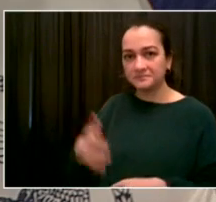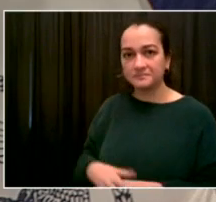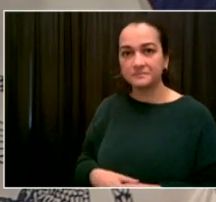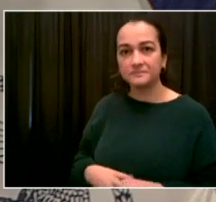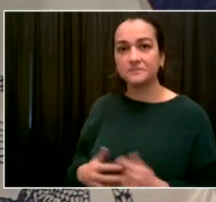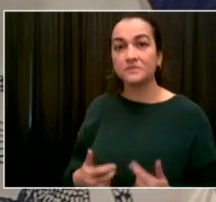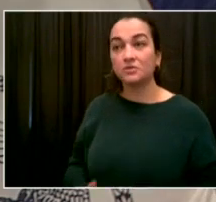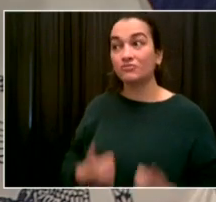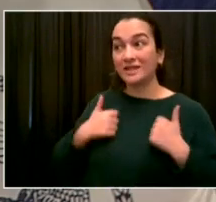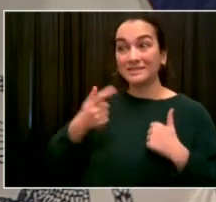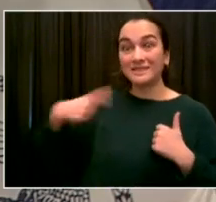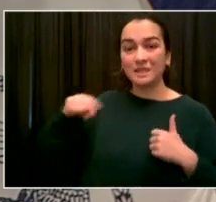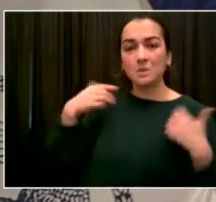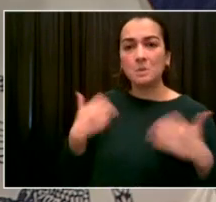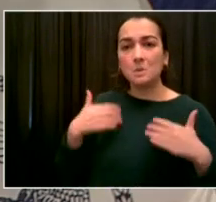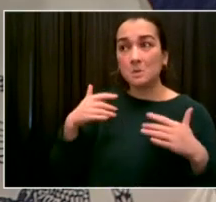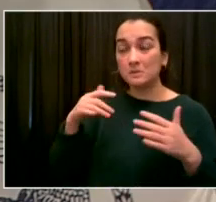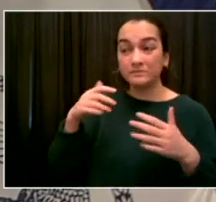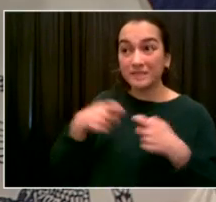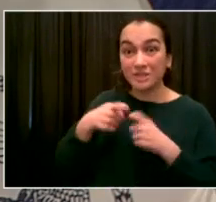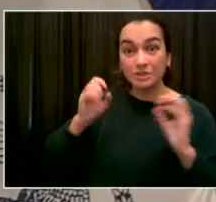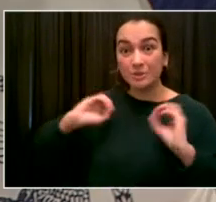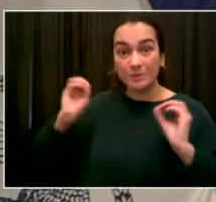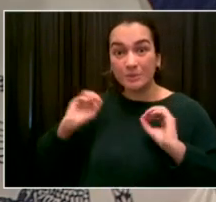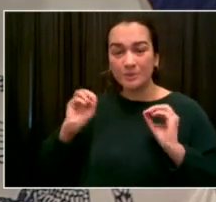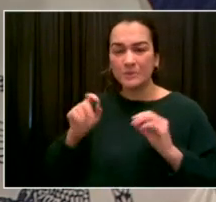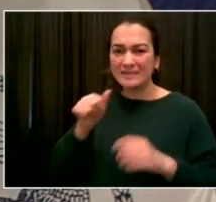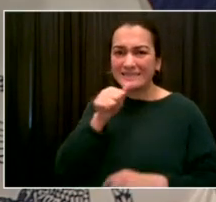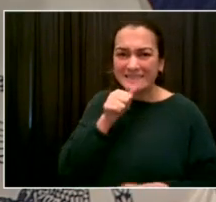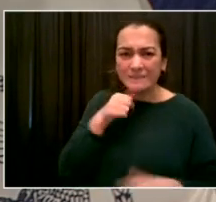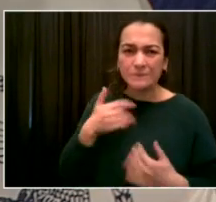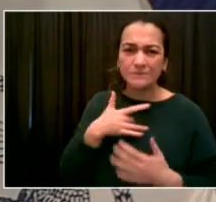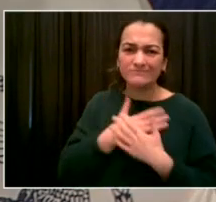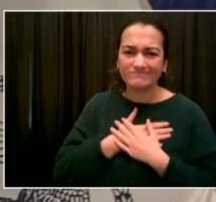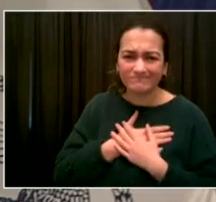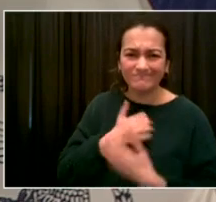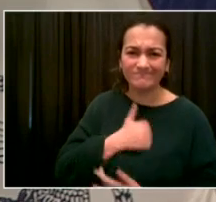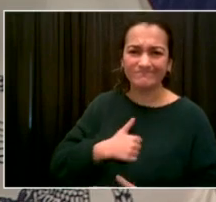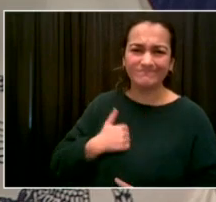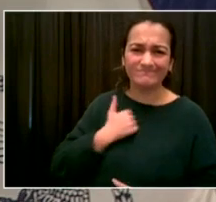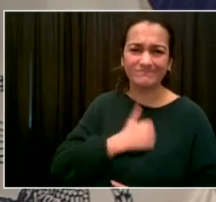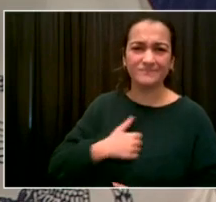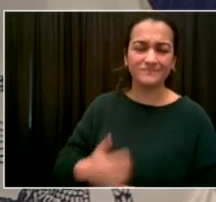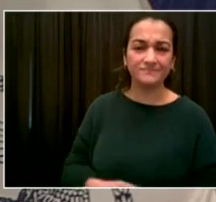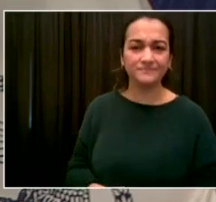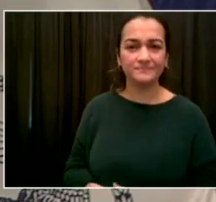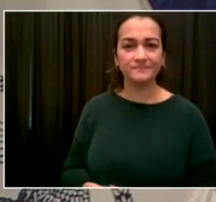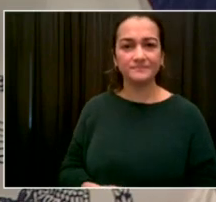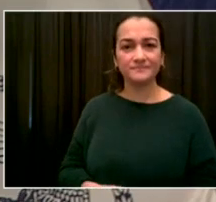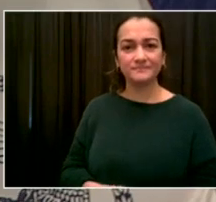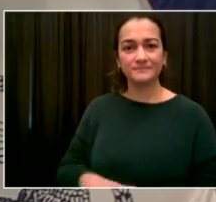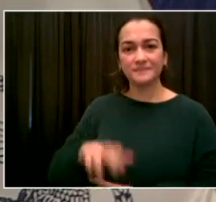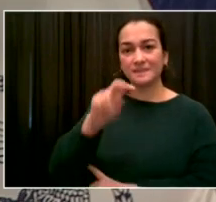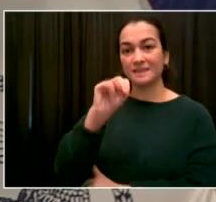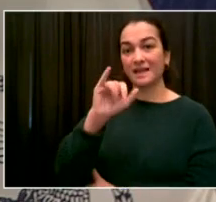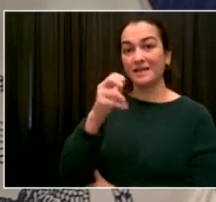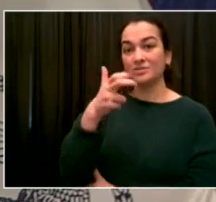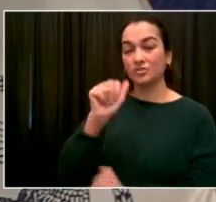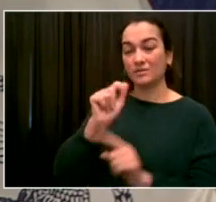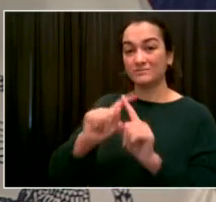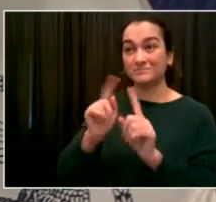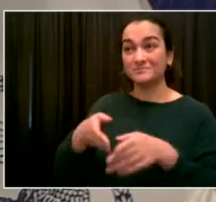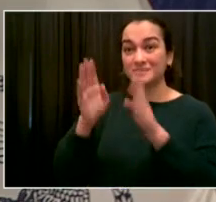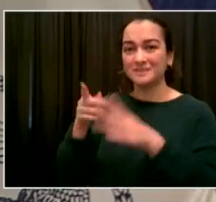our public housing buildings. We have a plan to do that, particularly with the RAD initiative started in the Obama